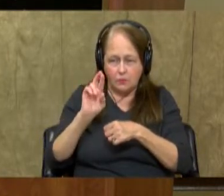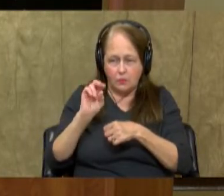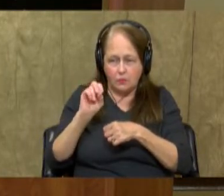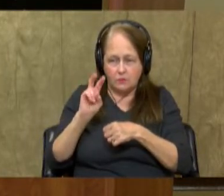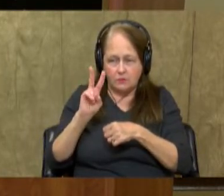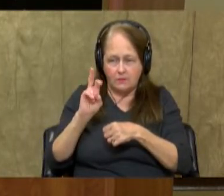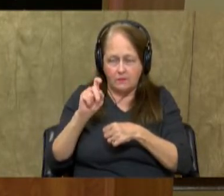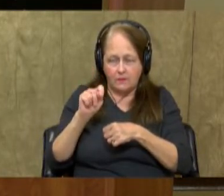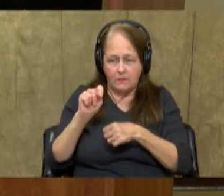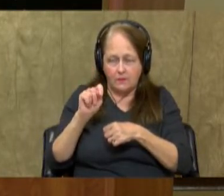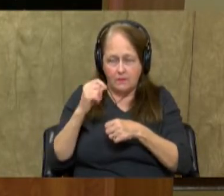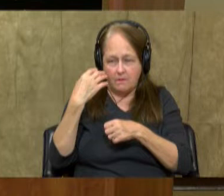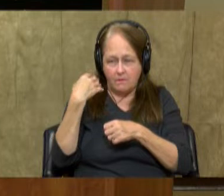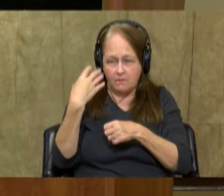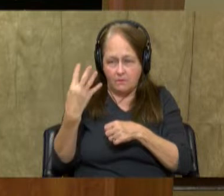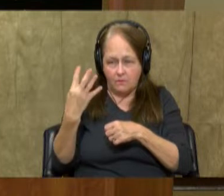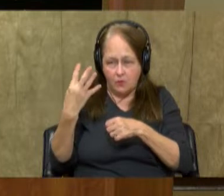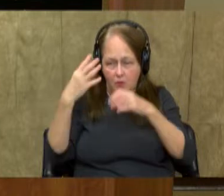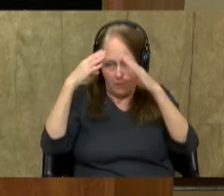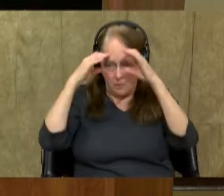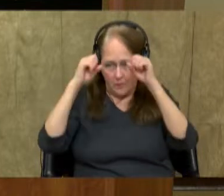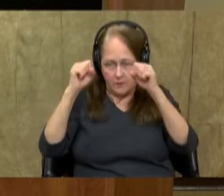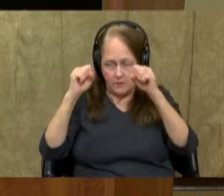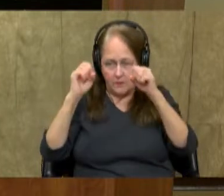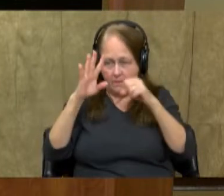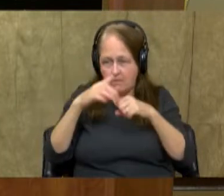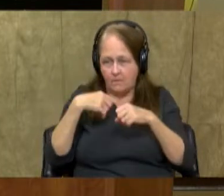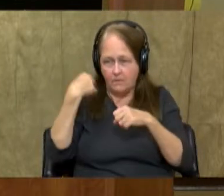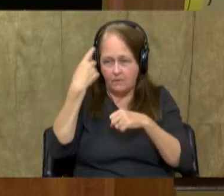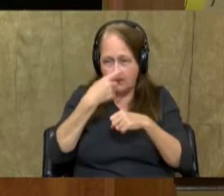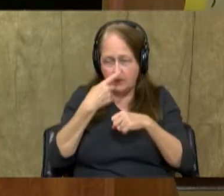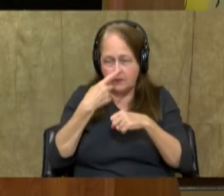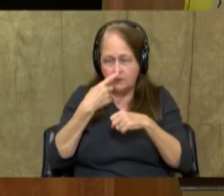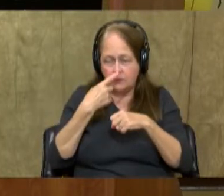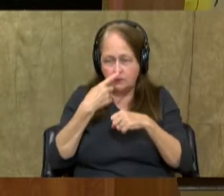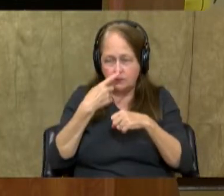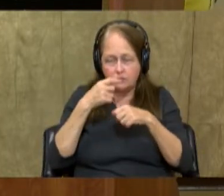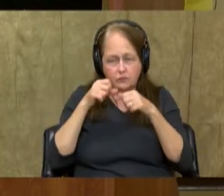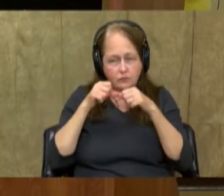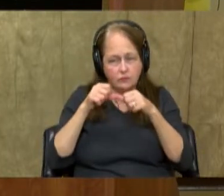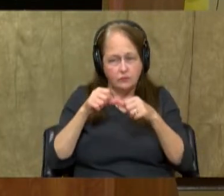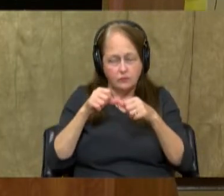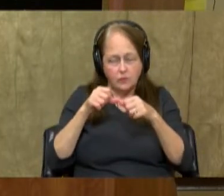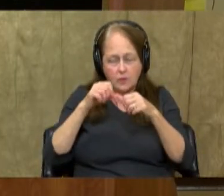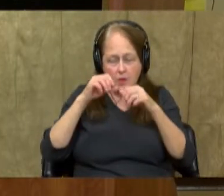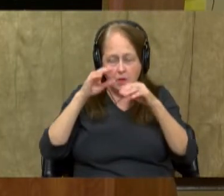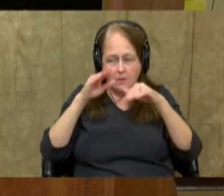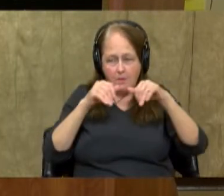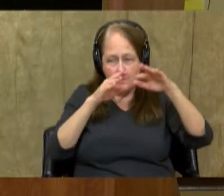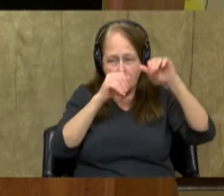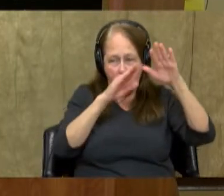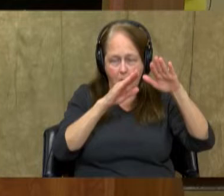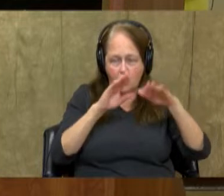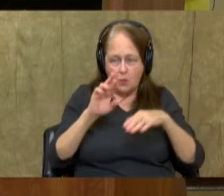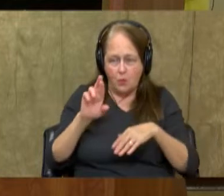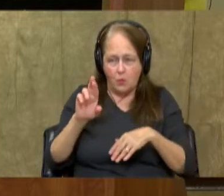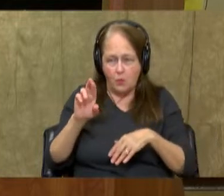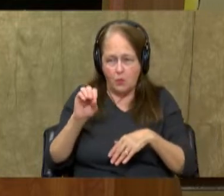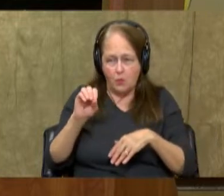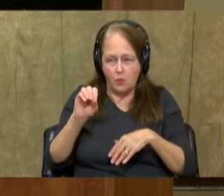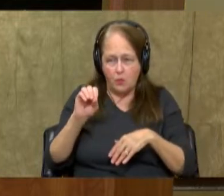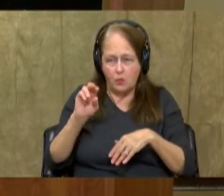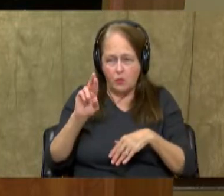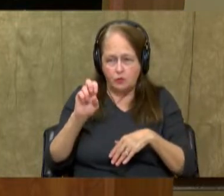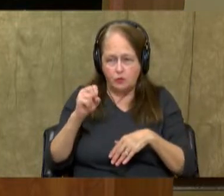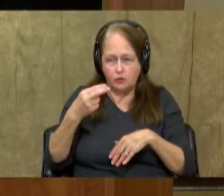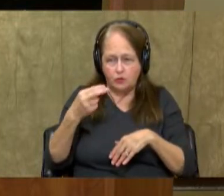was one of 4 presidents whose face was immortalized on Mount Rushmore. Now, I know you know this already.